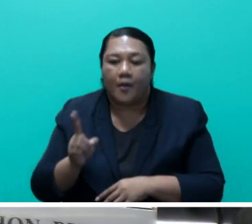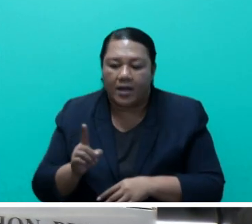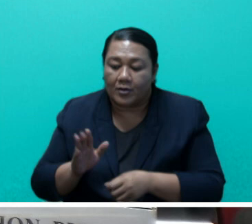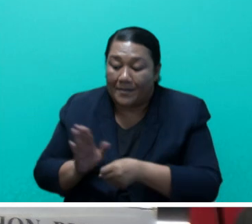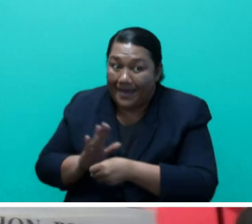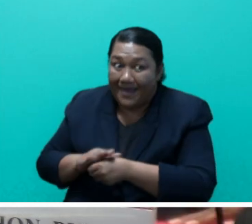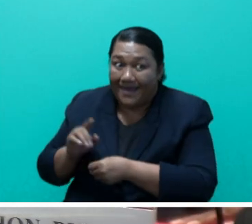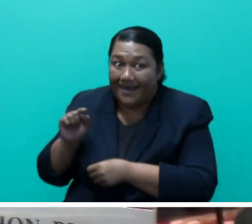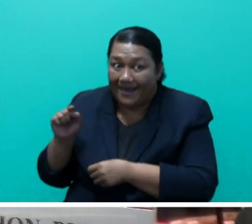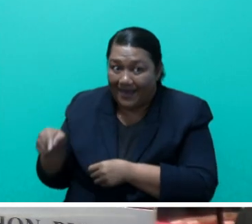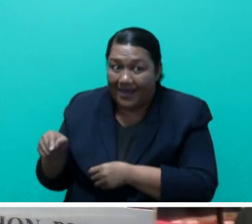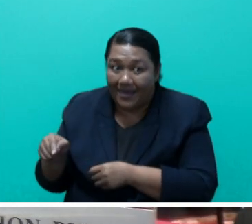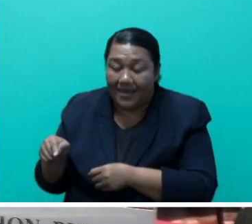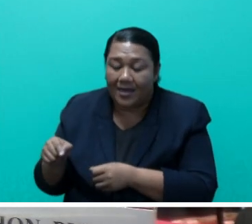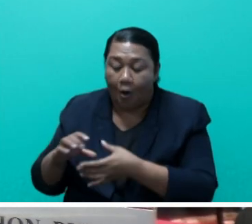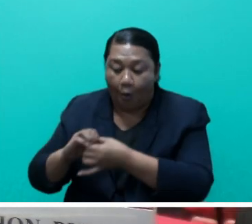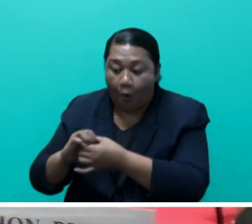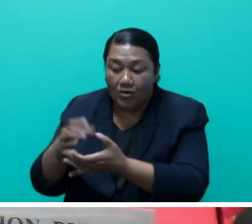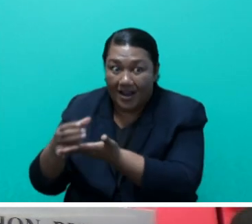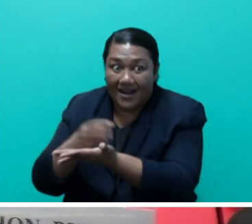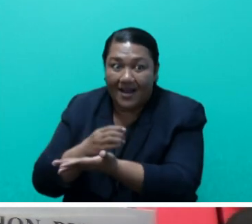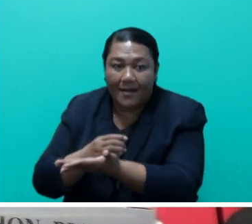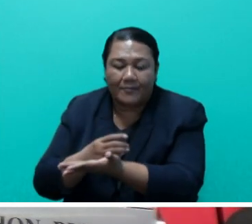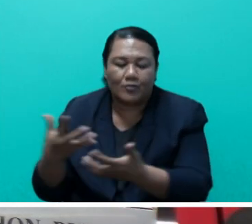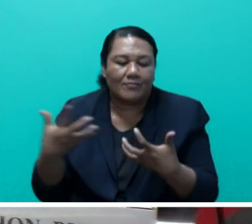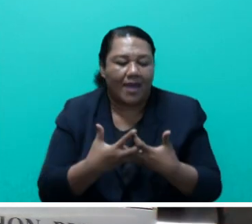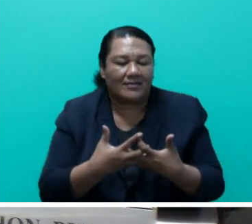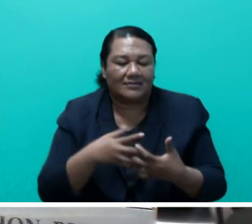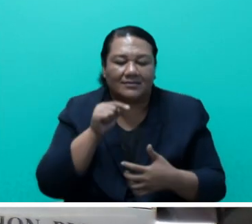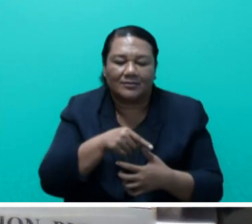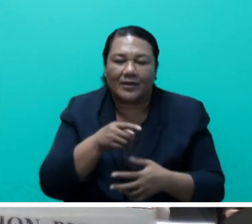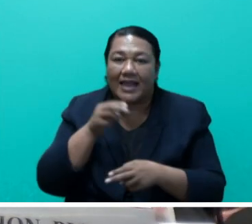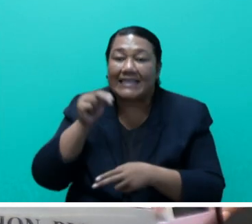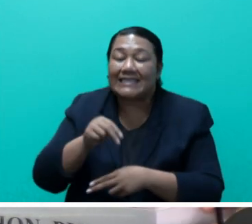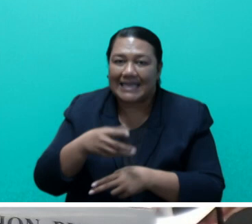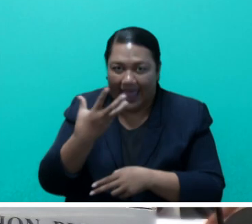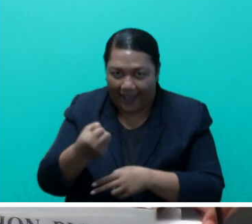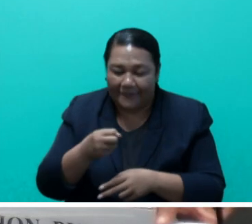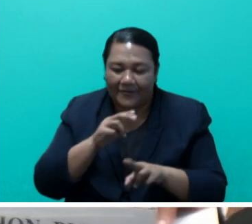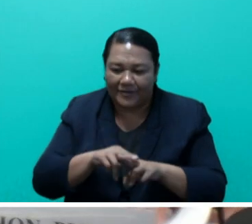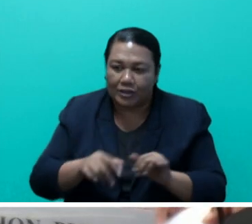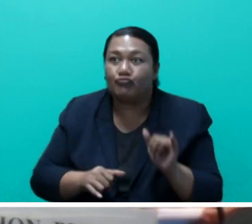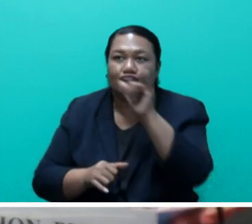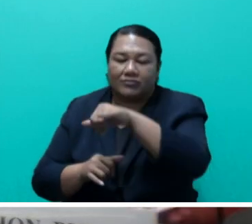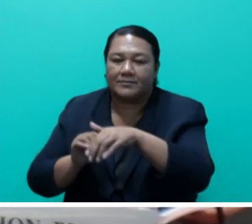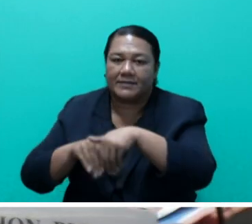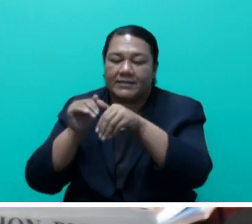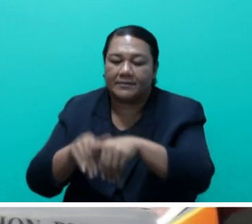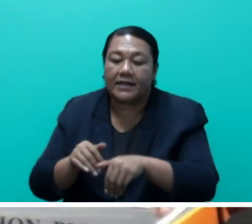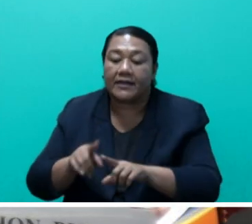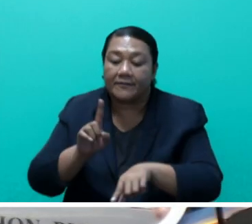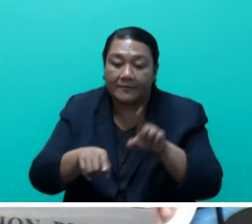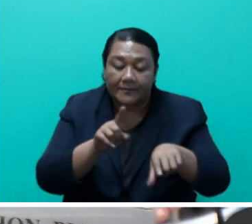fulfill the needs of the capacity and requirements of our farmers. The participants visited various sites, including